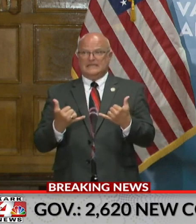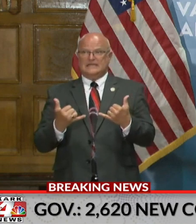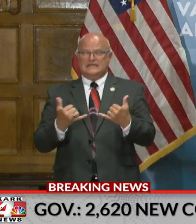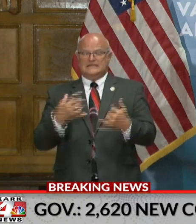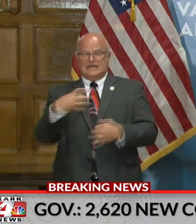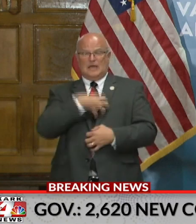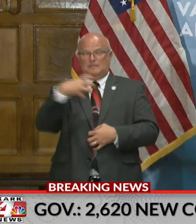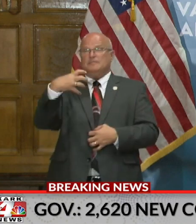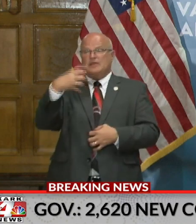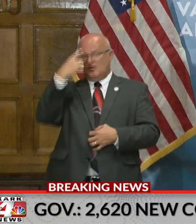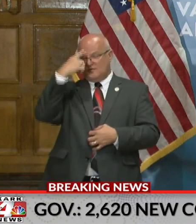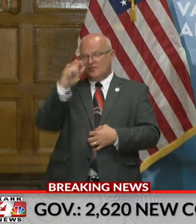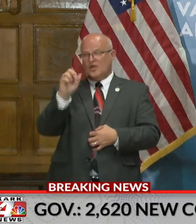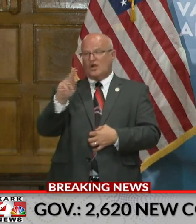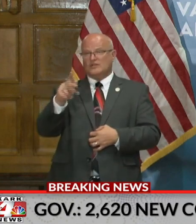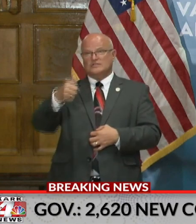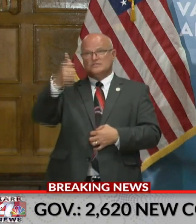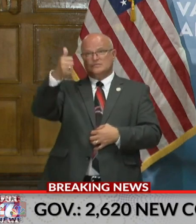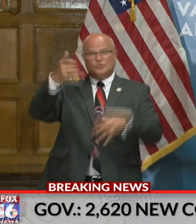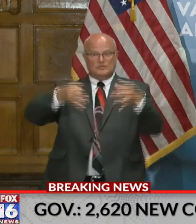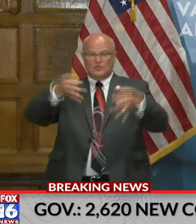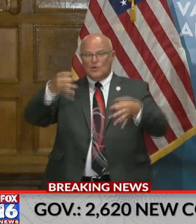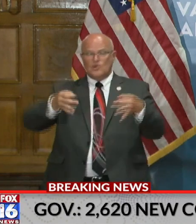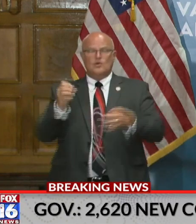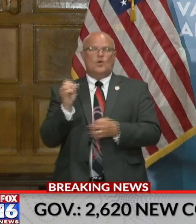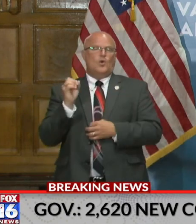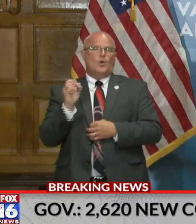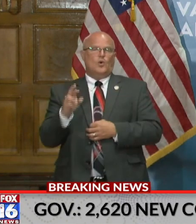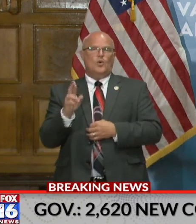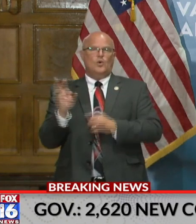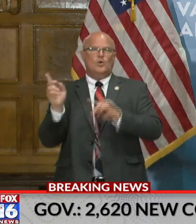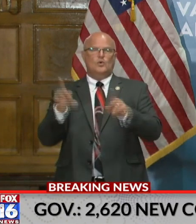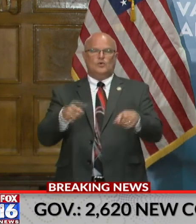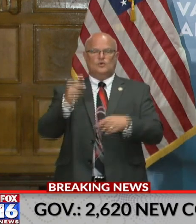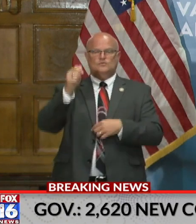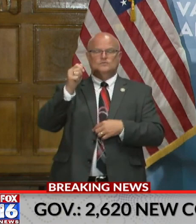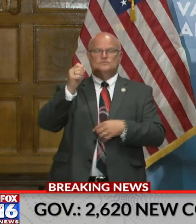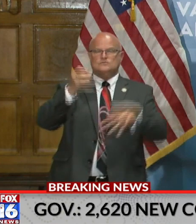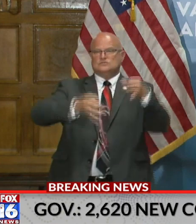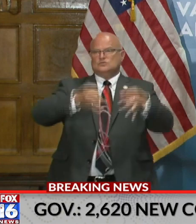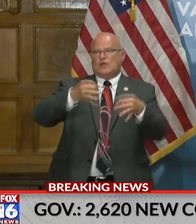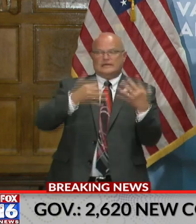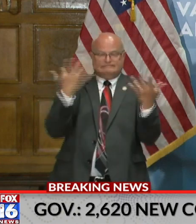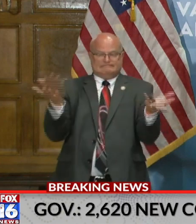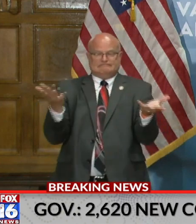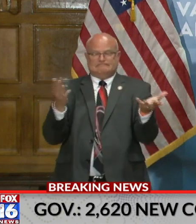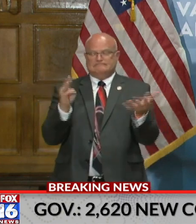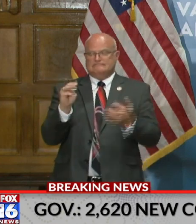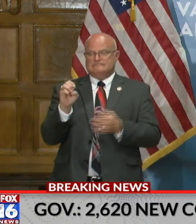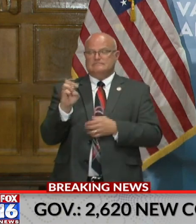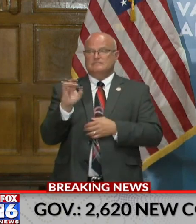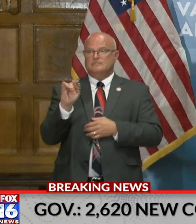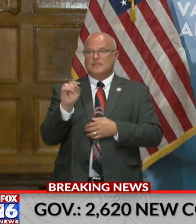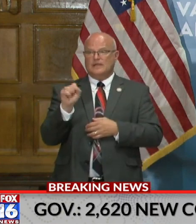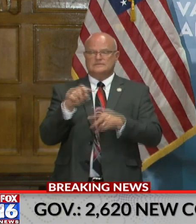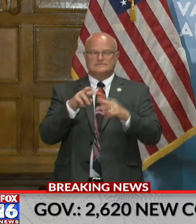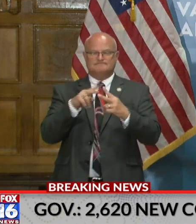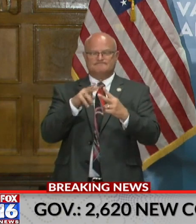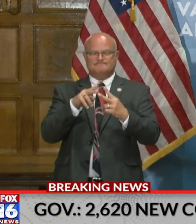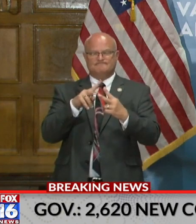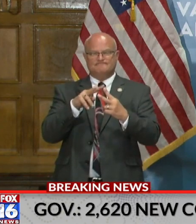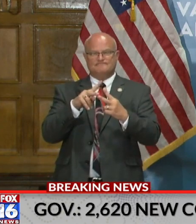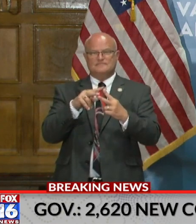interlocutory appeal to the Arkansas Supreme Court or whether they'll go to a trial on the merits. I don't know yet, but under either